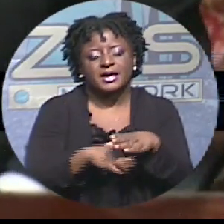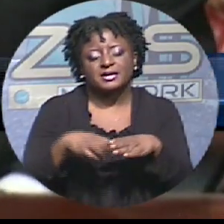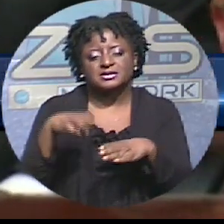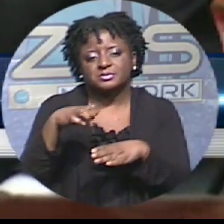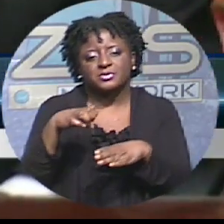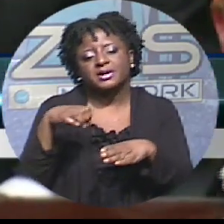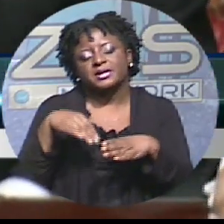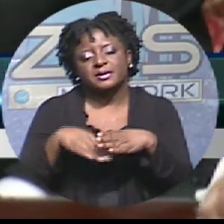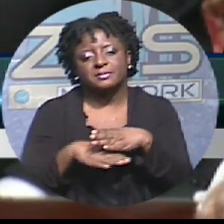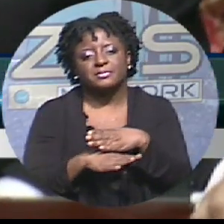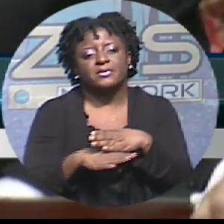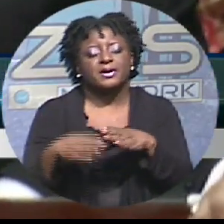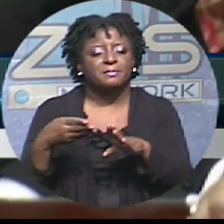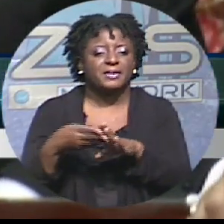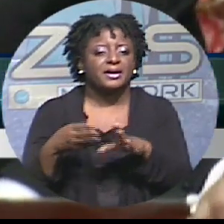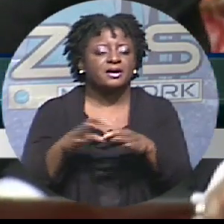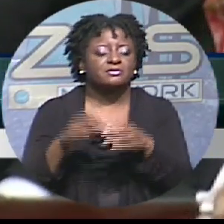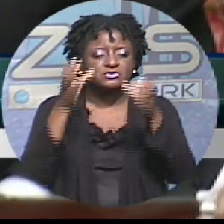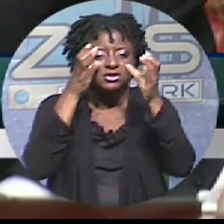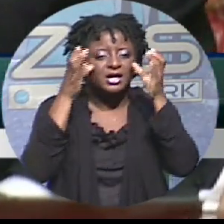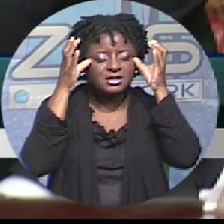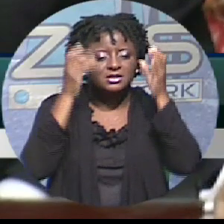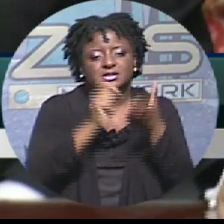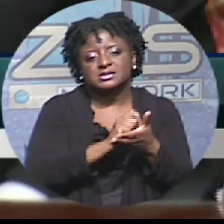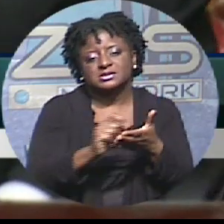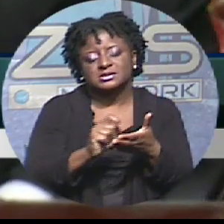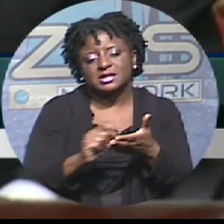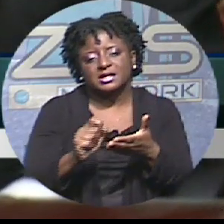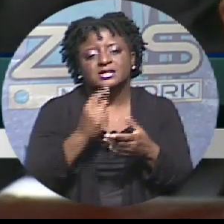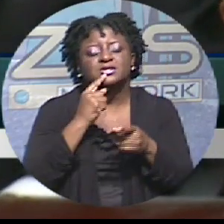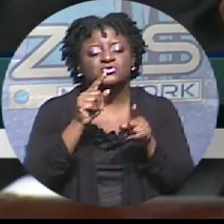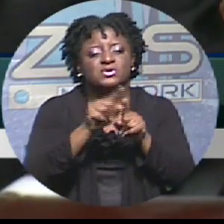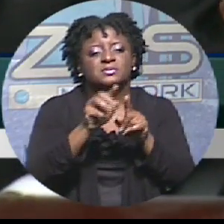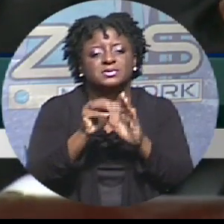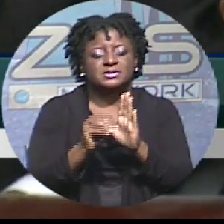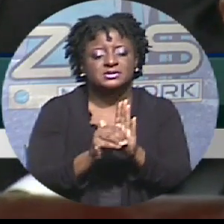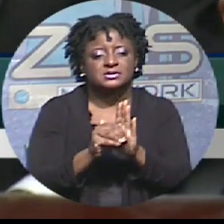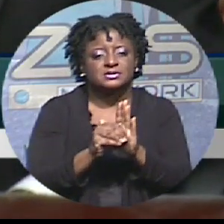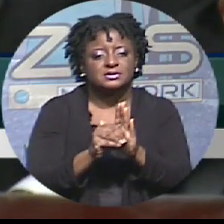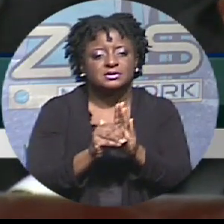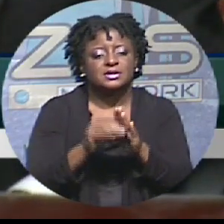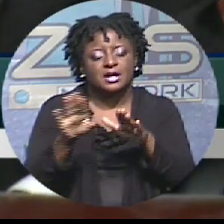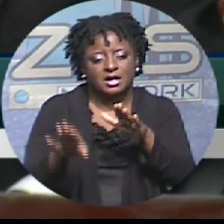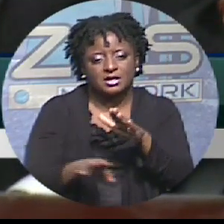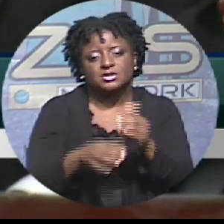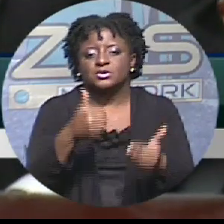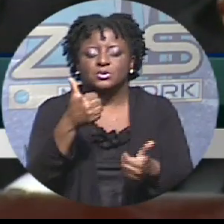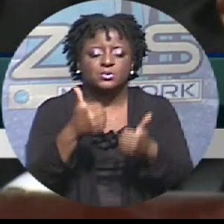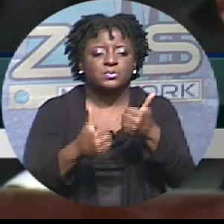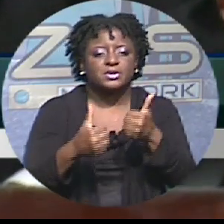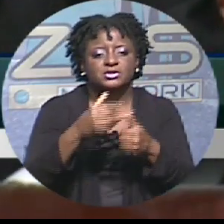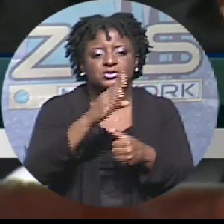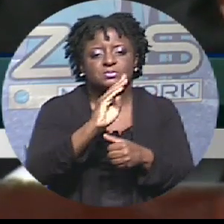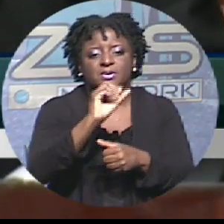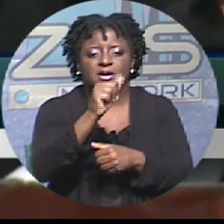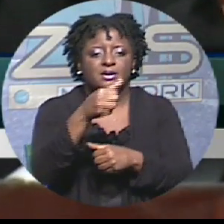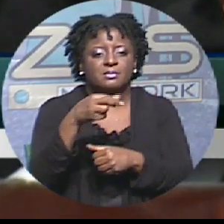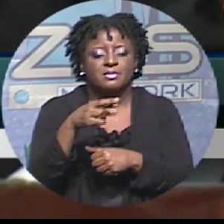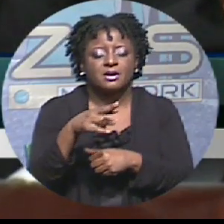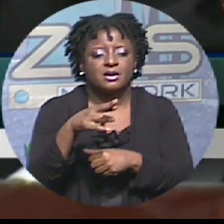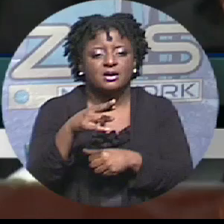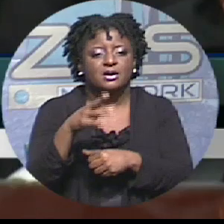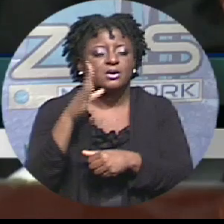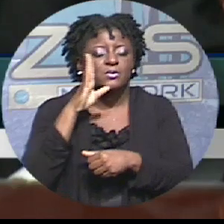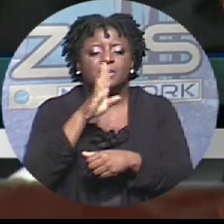of China signed an agreement under which the Baha Mar Resort will be completed and